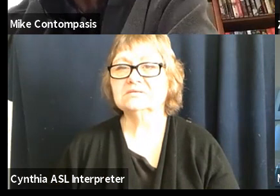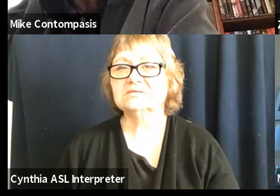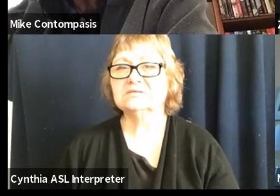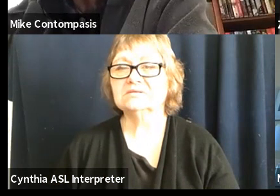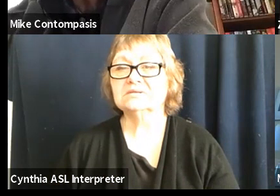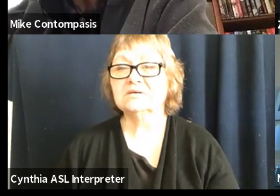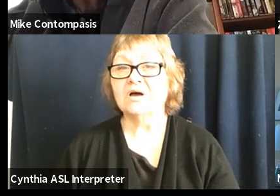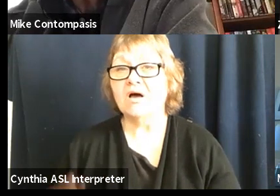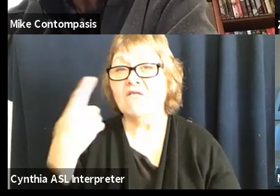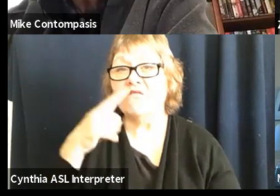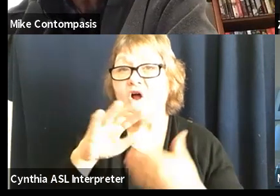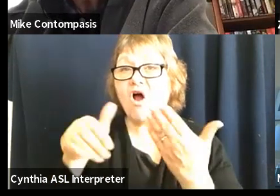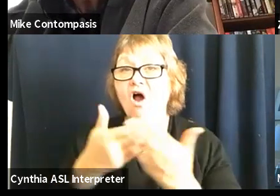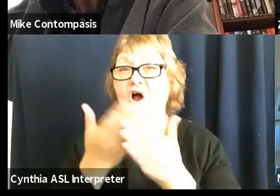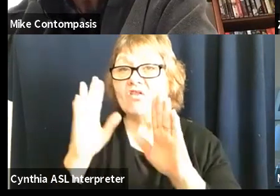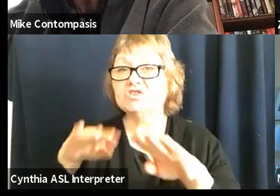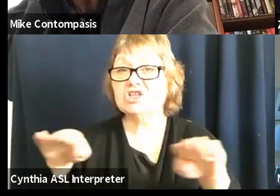all the children